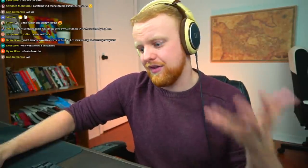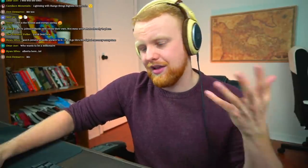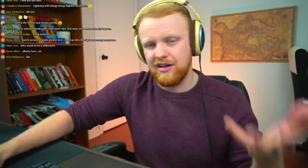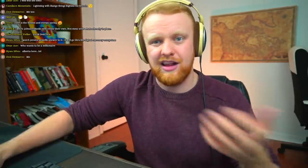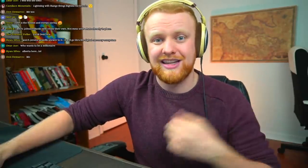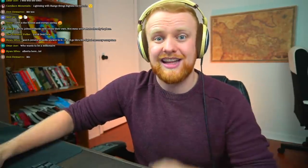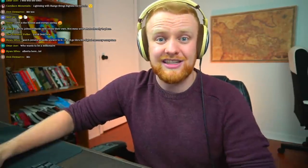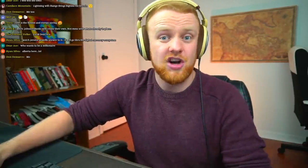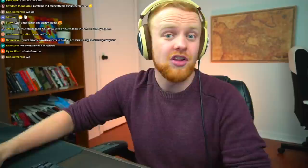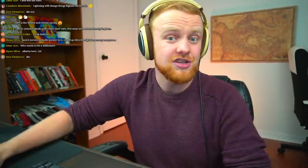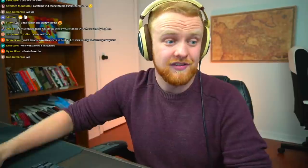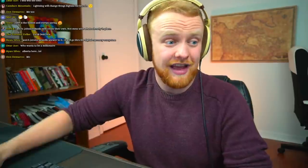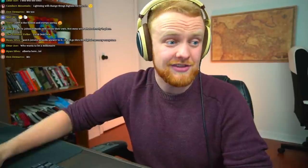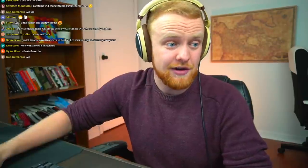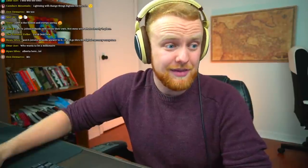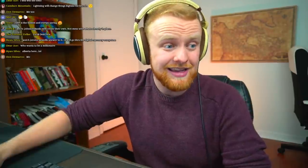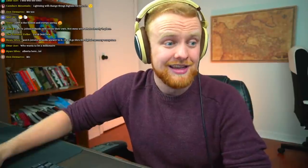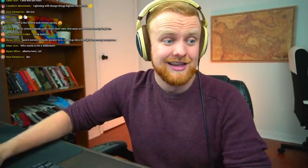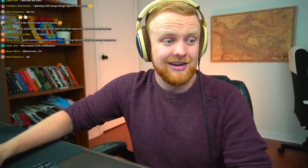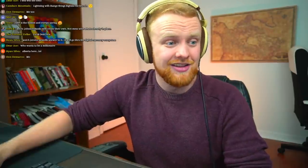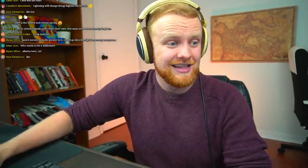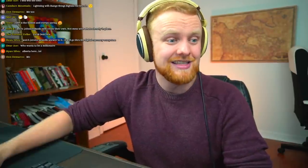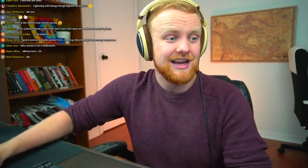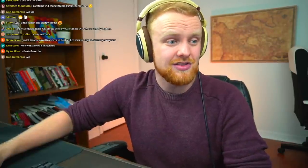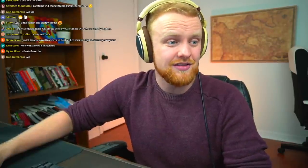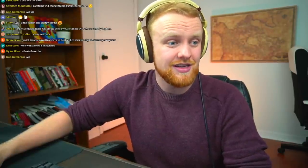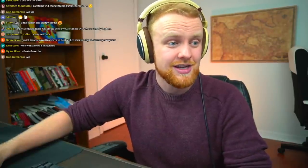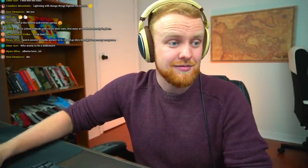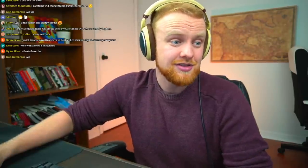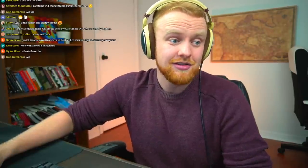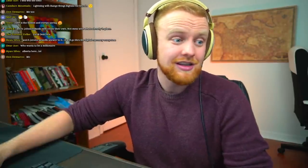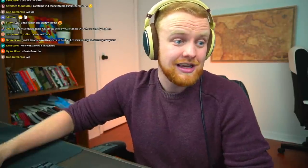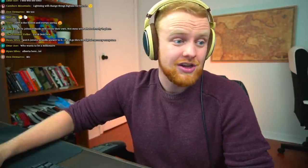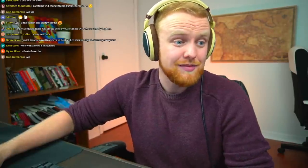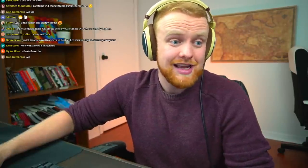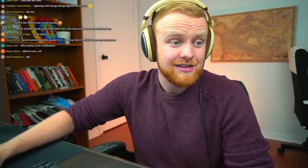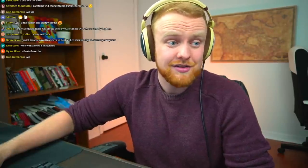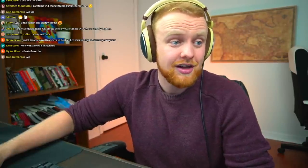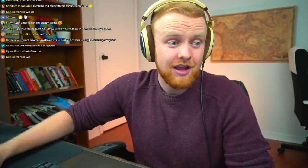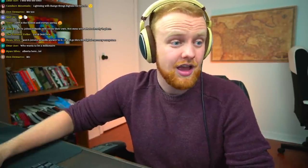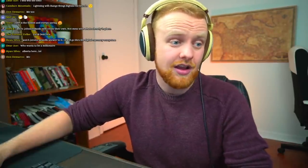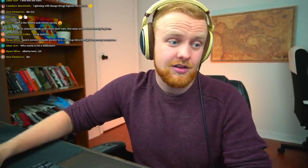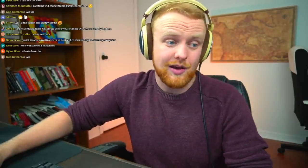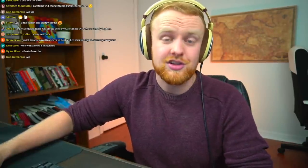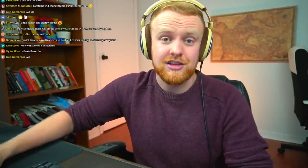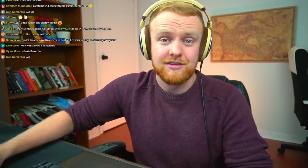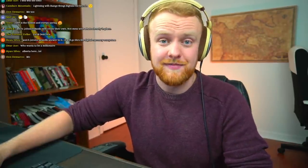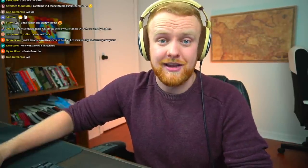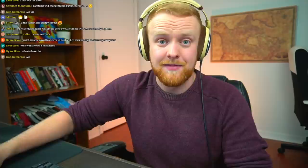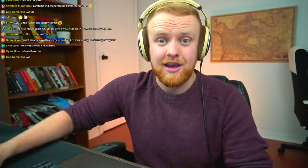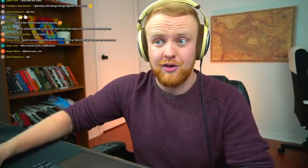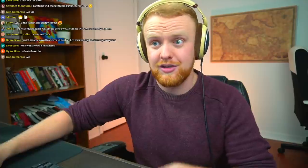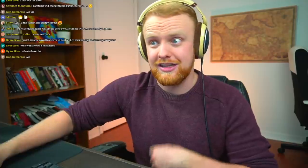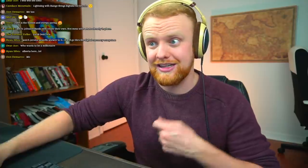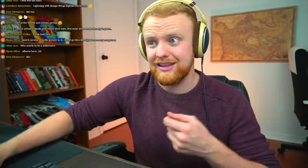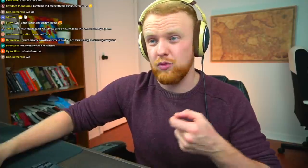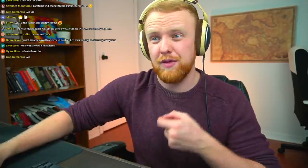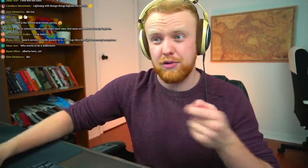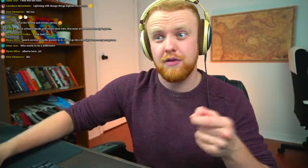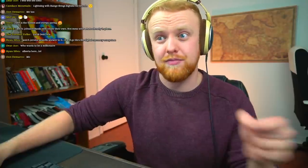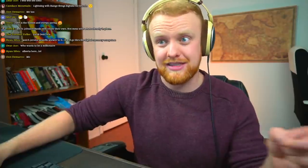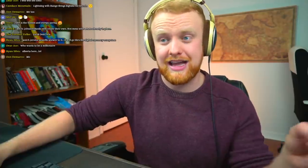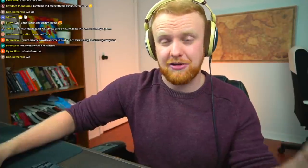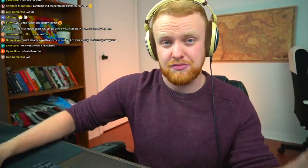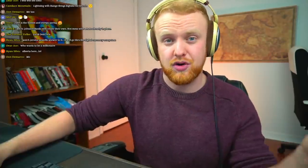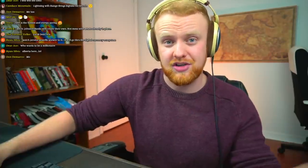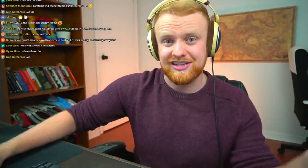have an intense knowledge of XRP and all the ins and outs of it, but certainly it could be answering questions. Yeah, I always like to think, what